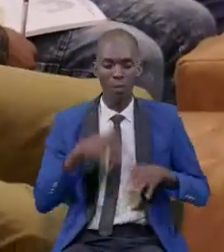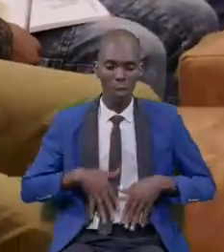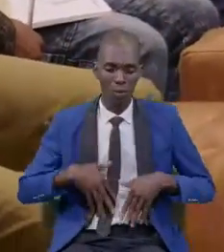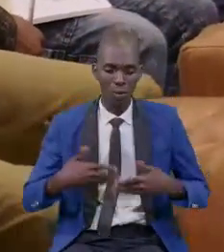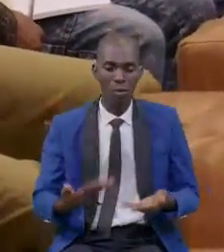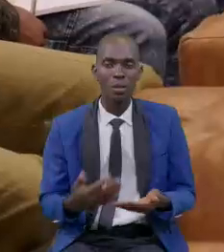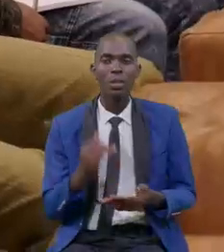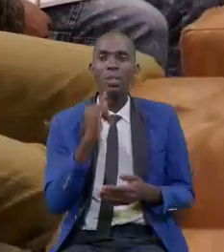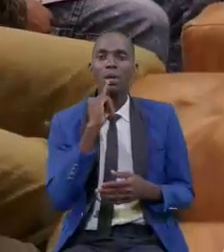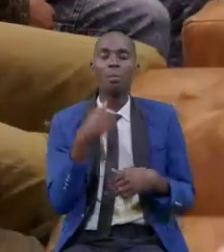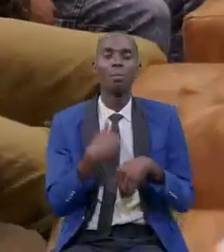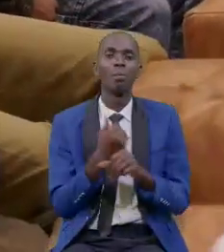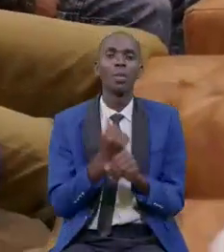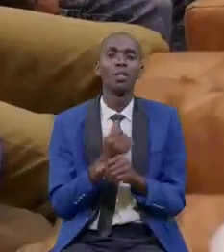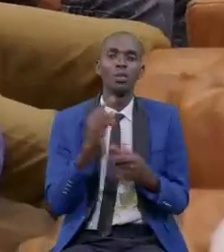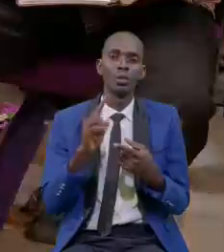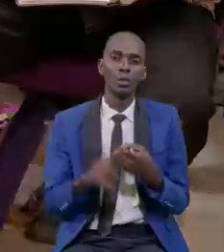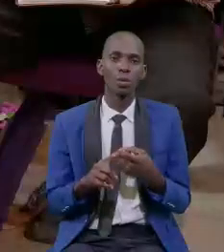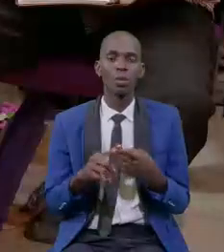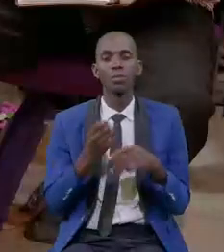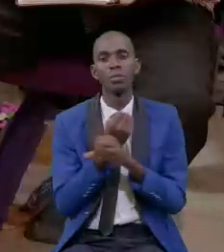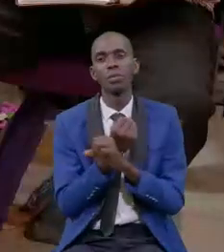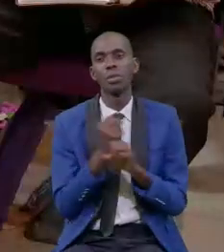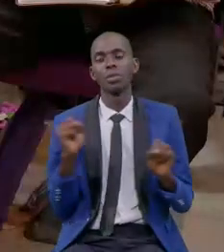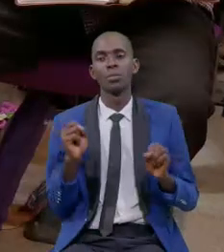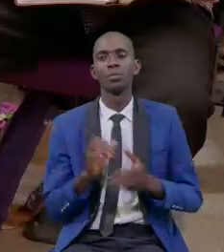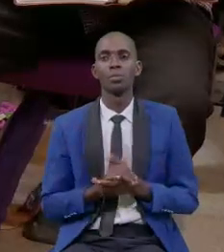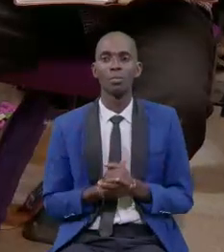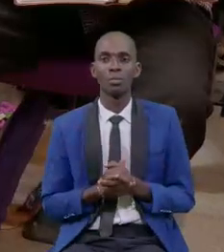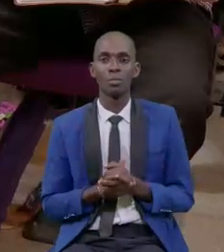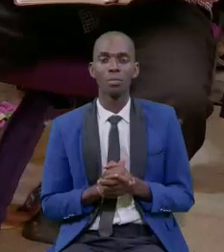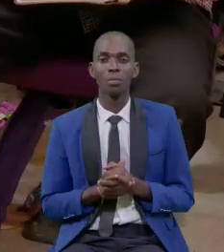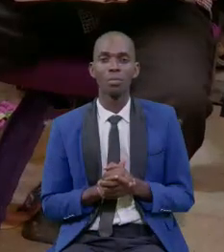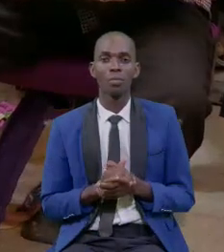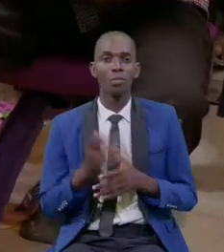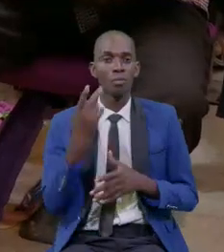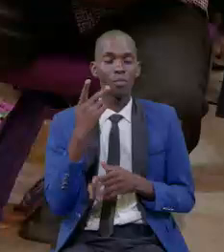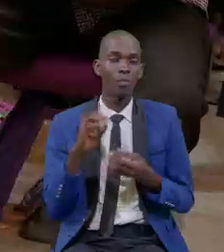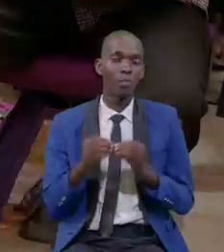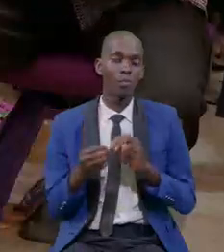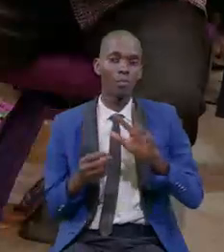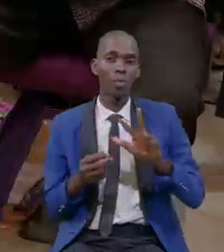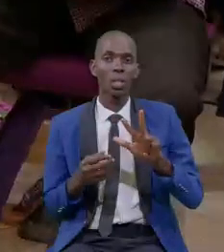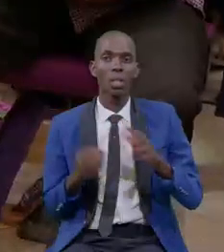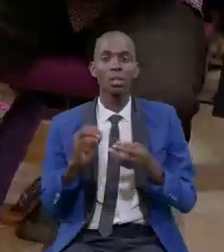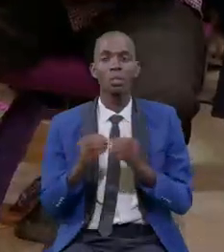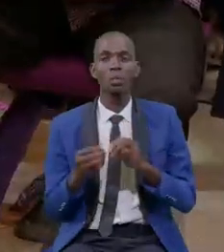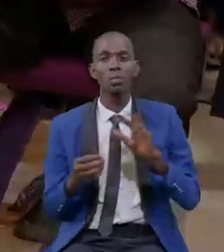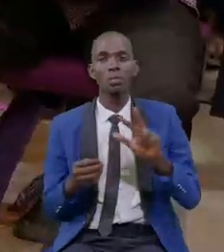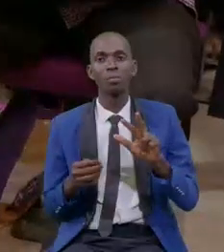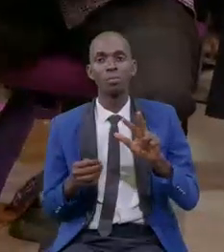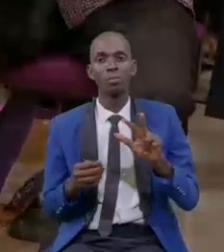confession is made unto salvation. And let's look at number three here. Number three